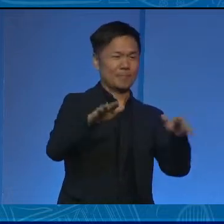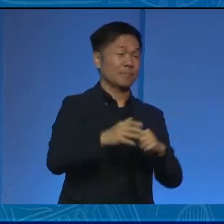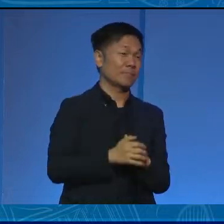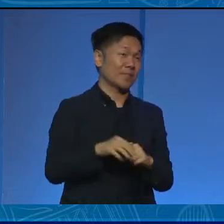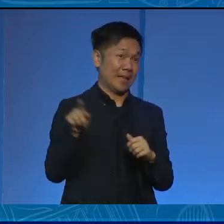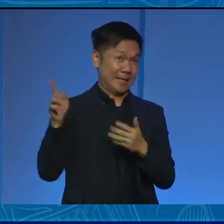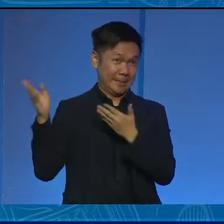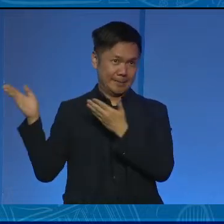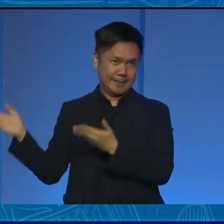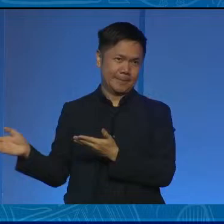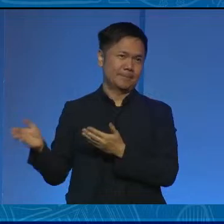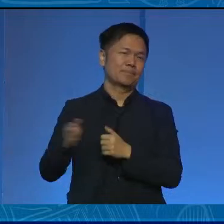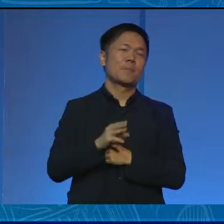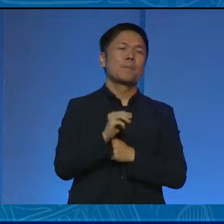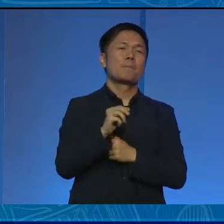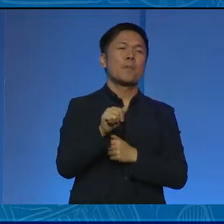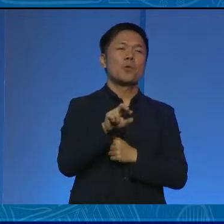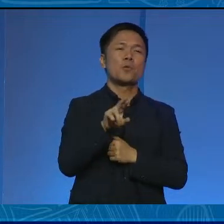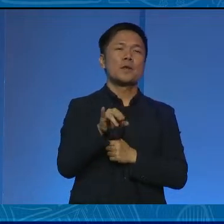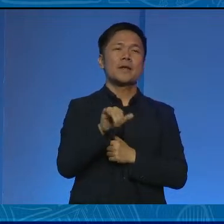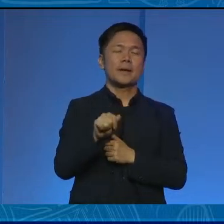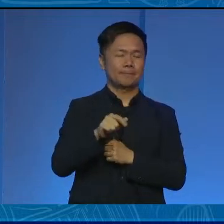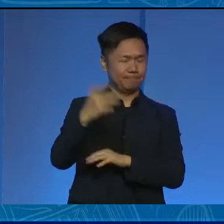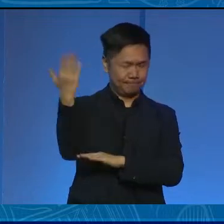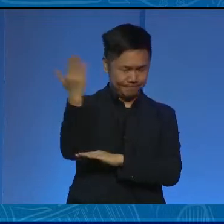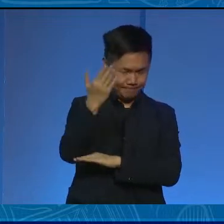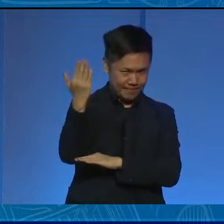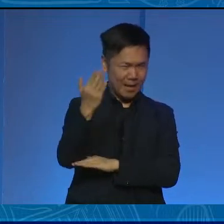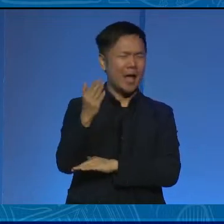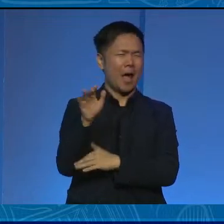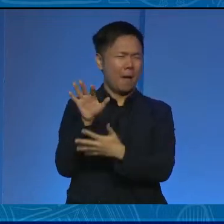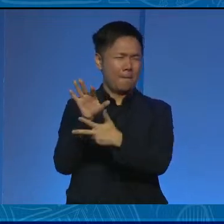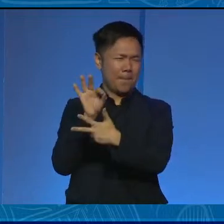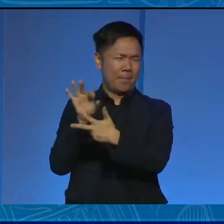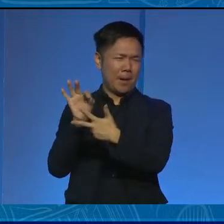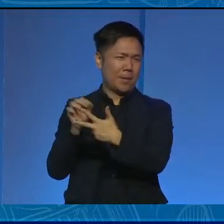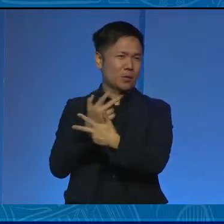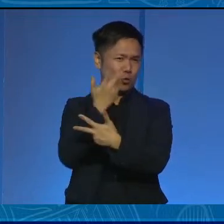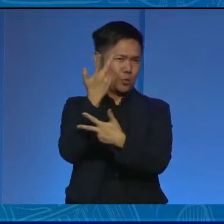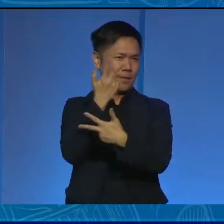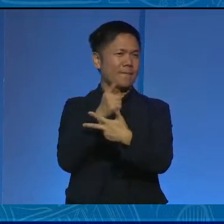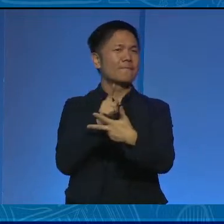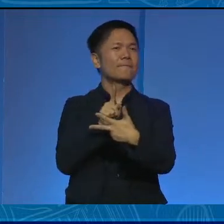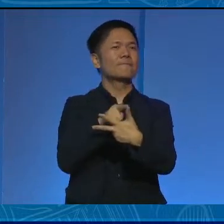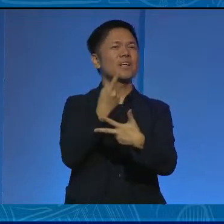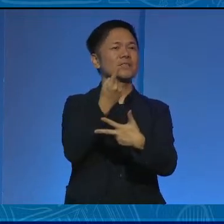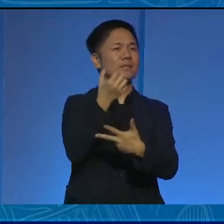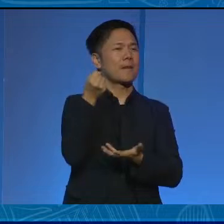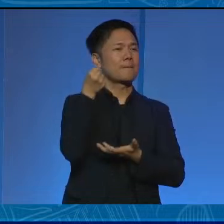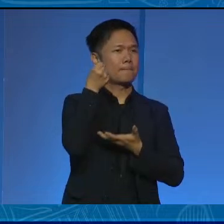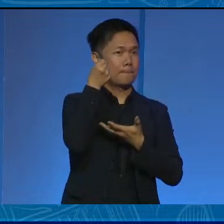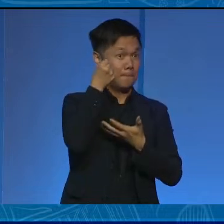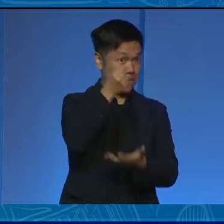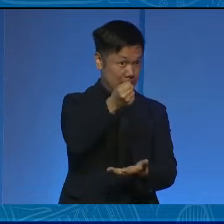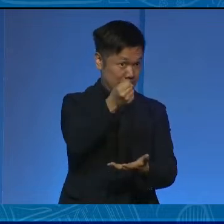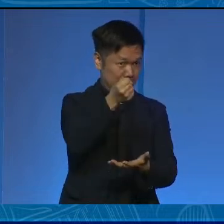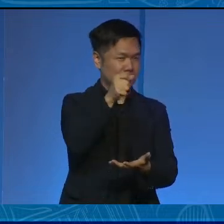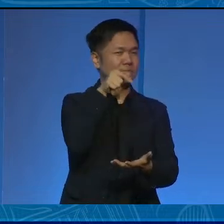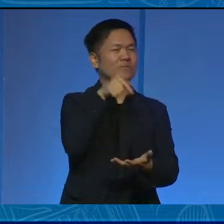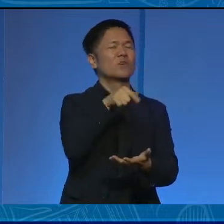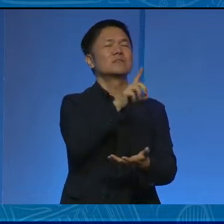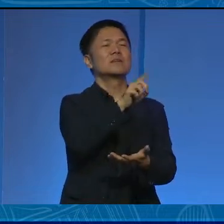allow me to share only 3 points. First, financing for disaster risk reduction and prevention needs